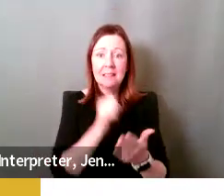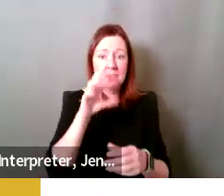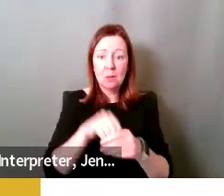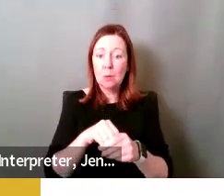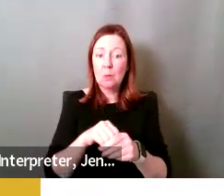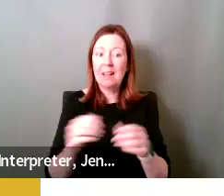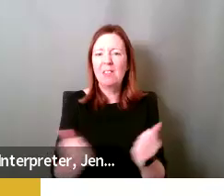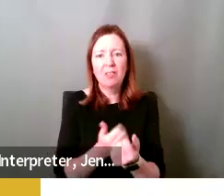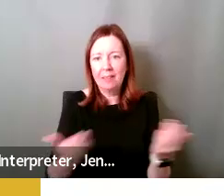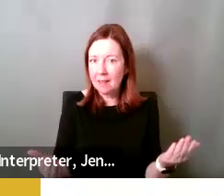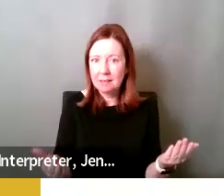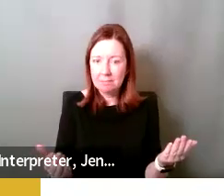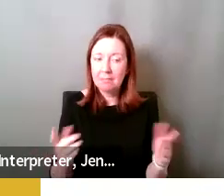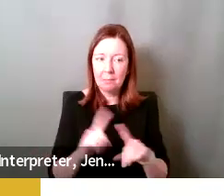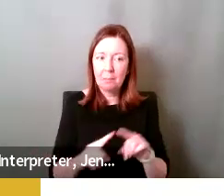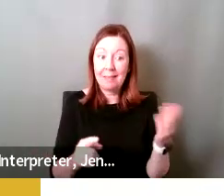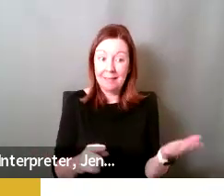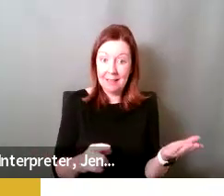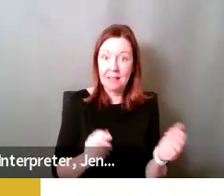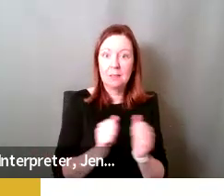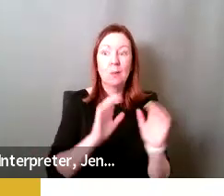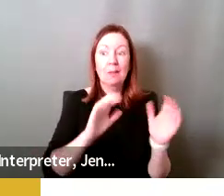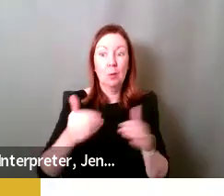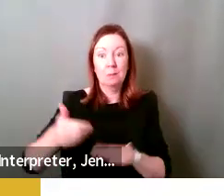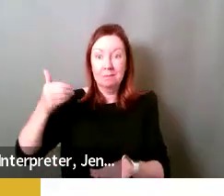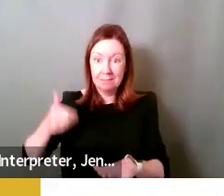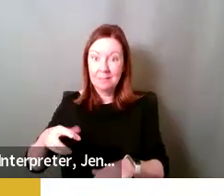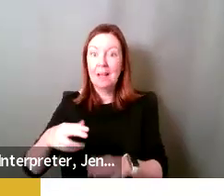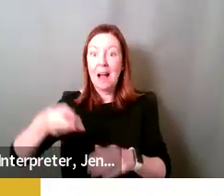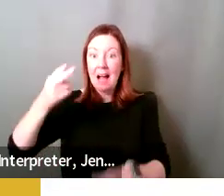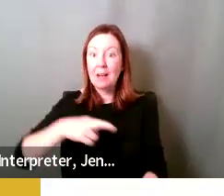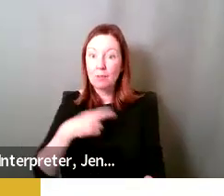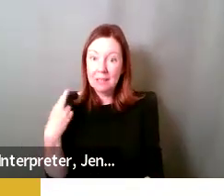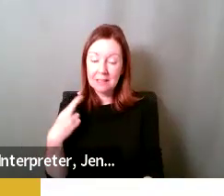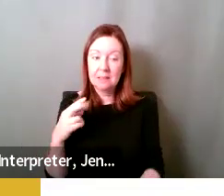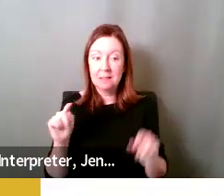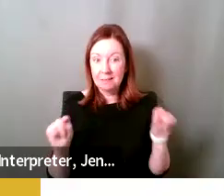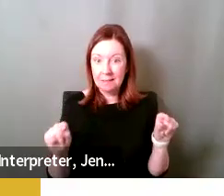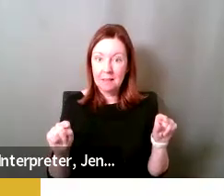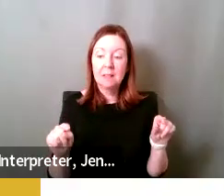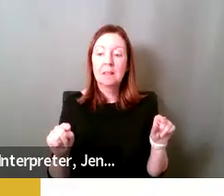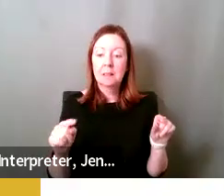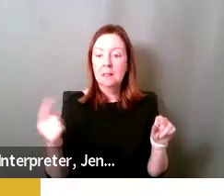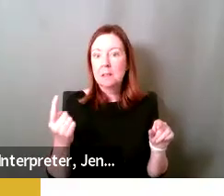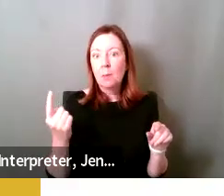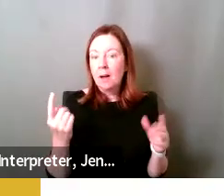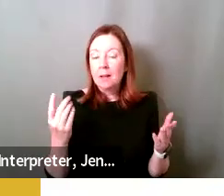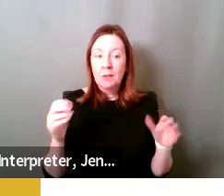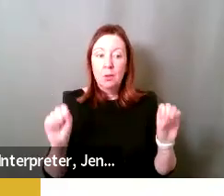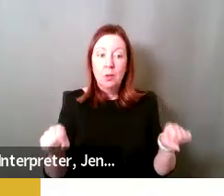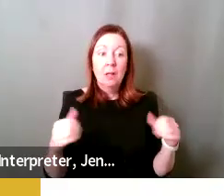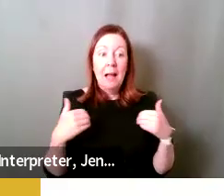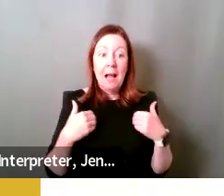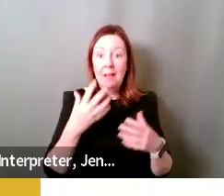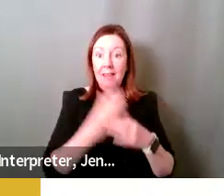include everything, but this, along with the groups previously mentioned, so someone, for example, could